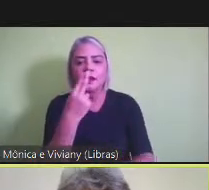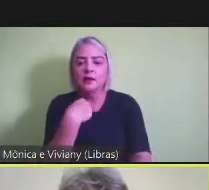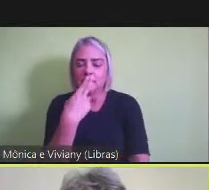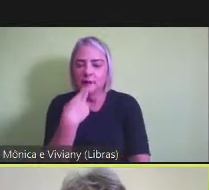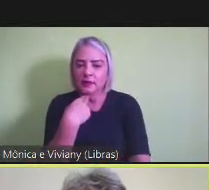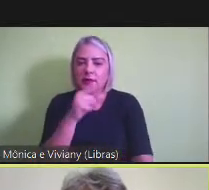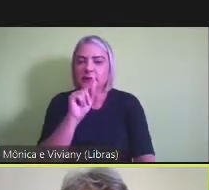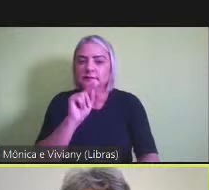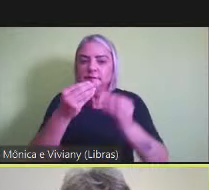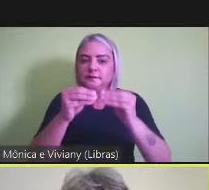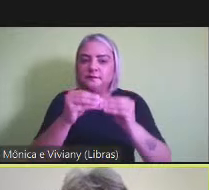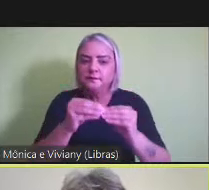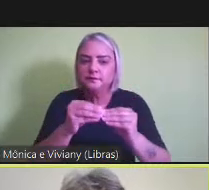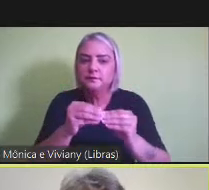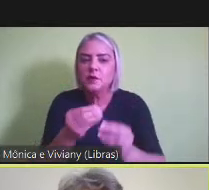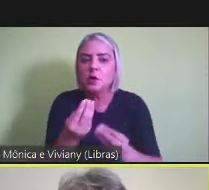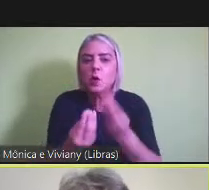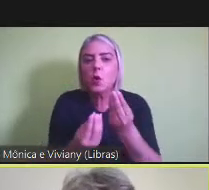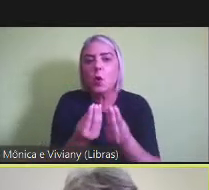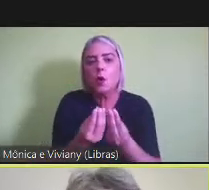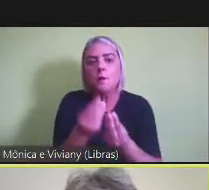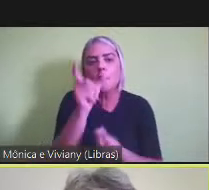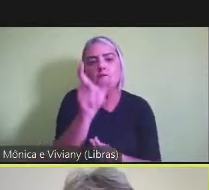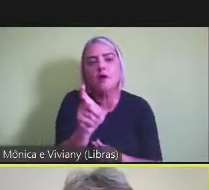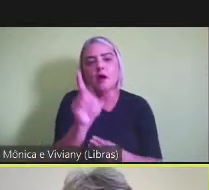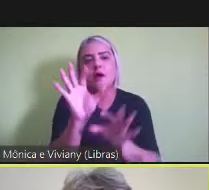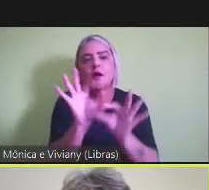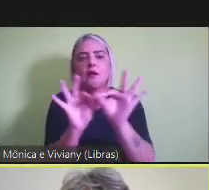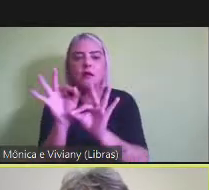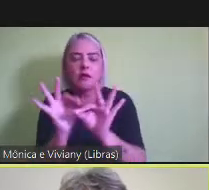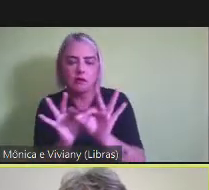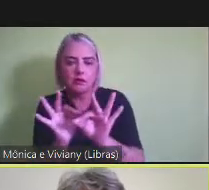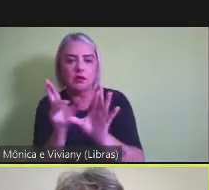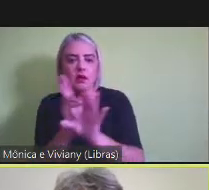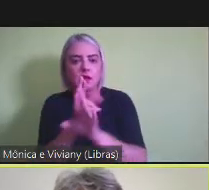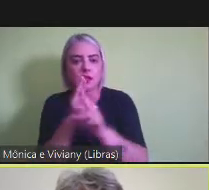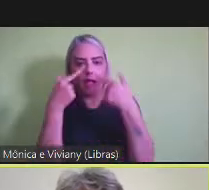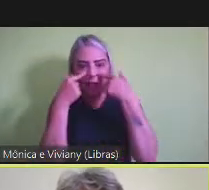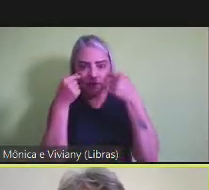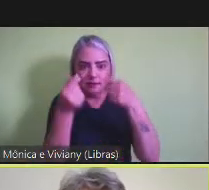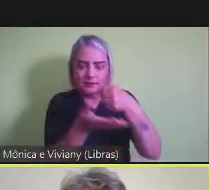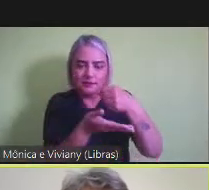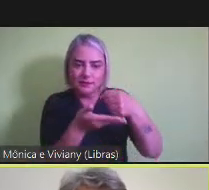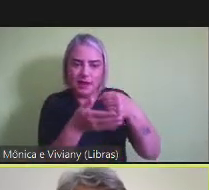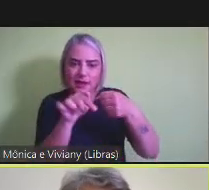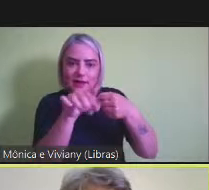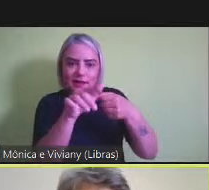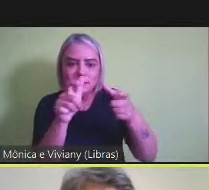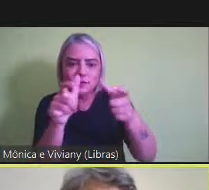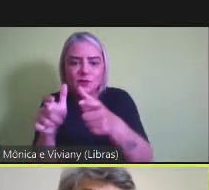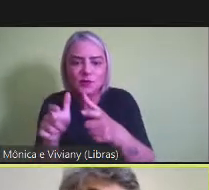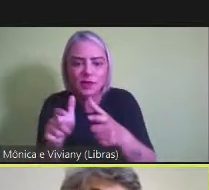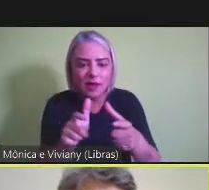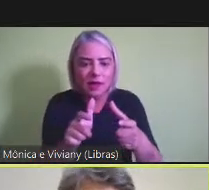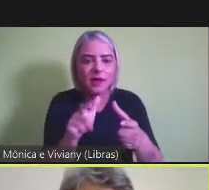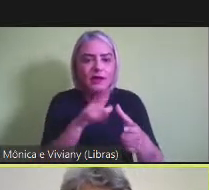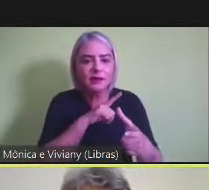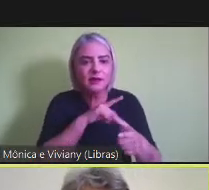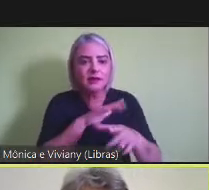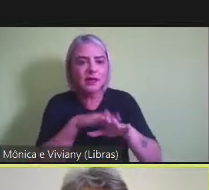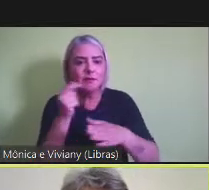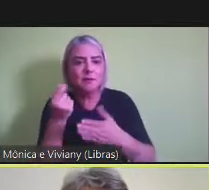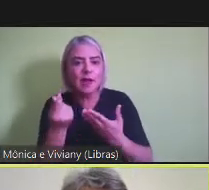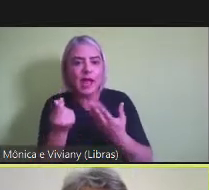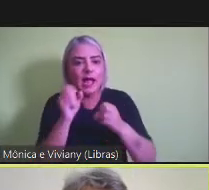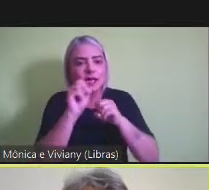not contained in nutrition, but it's contained in the organization. And all of this is connected